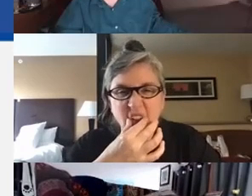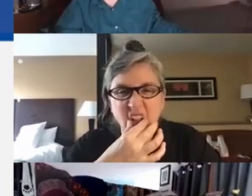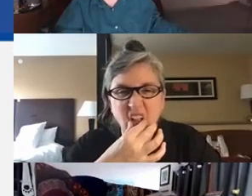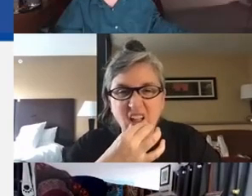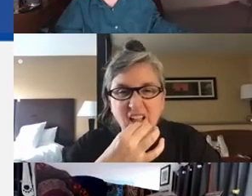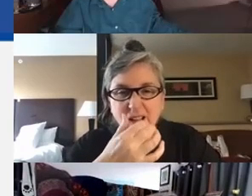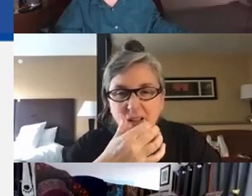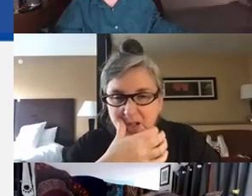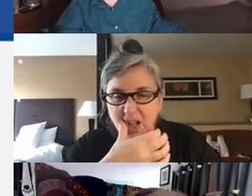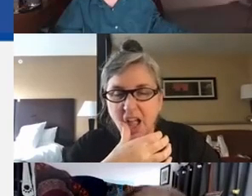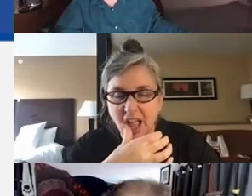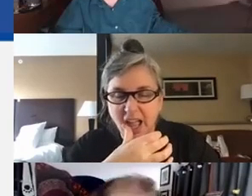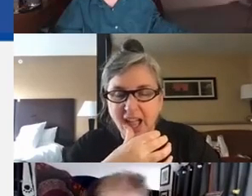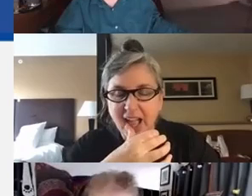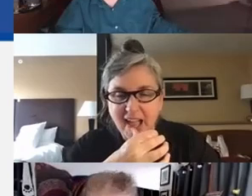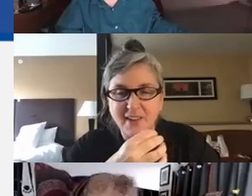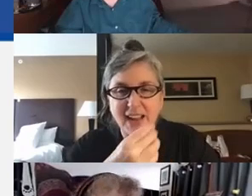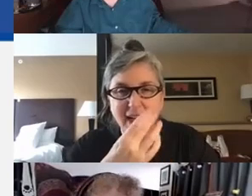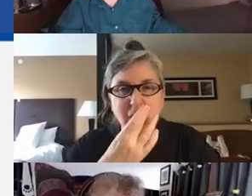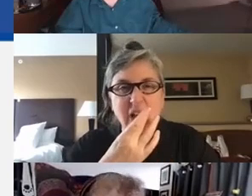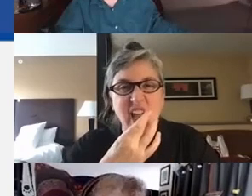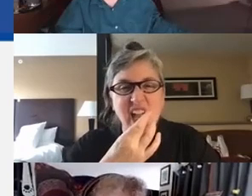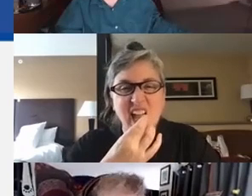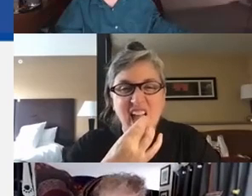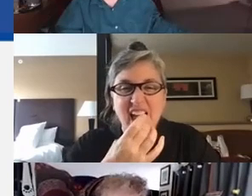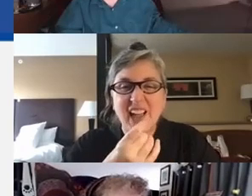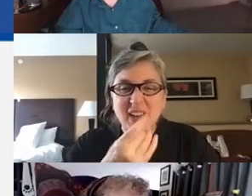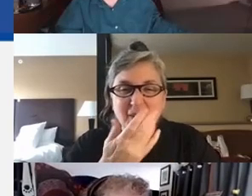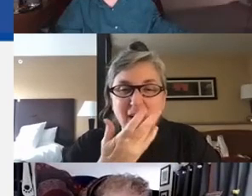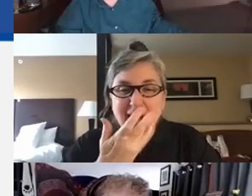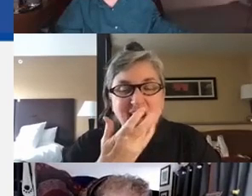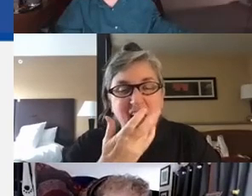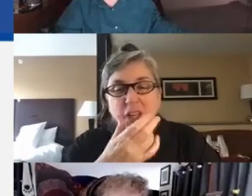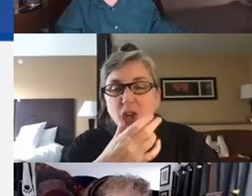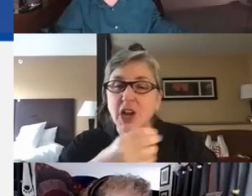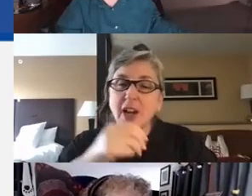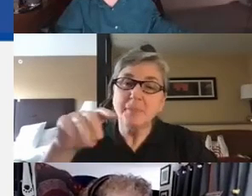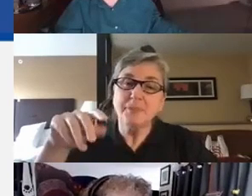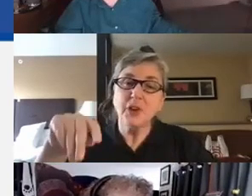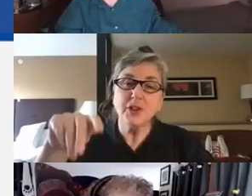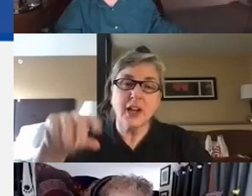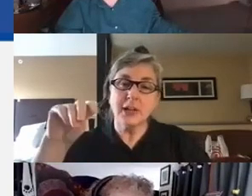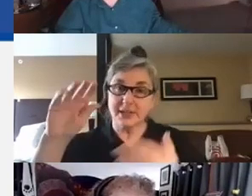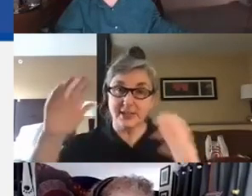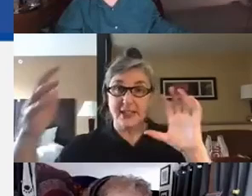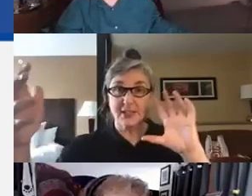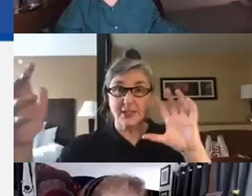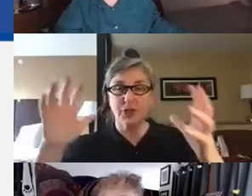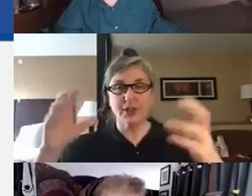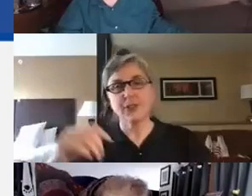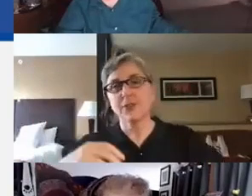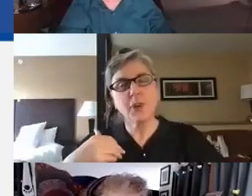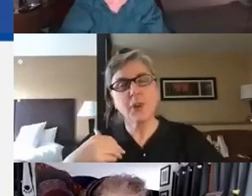Facebook, we're up live. Hey, don't Right. put your nice stuff out on the road Right. or You're next. talking about